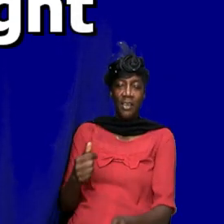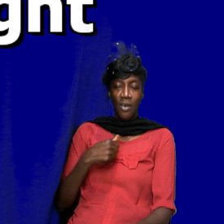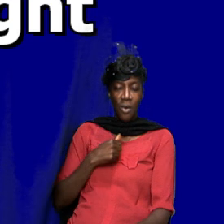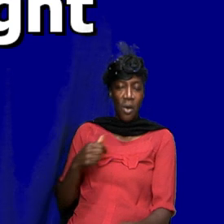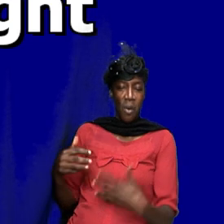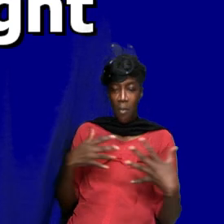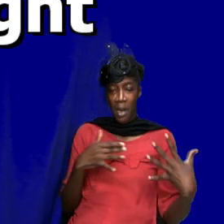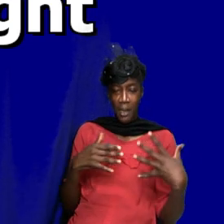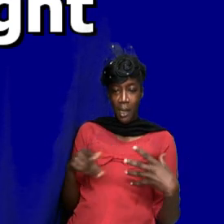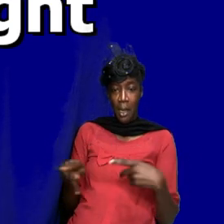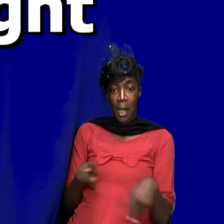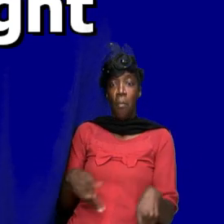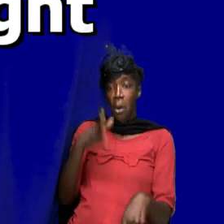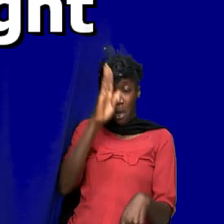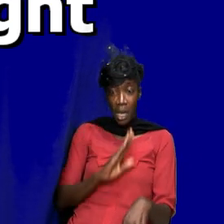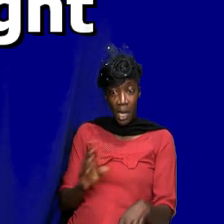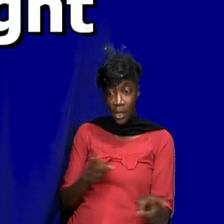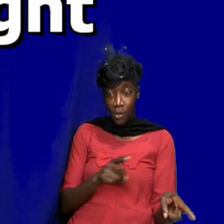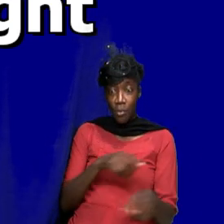was doing all of this.